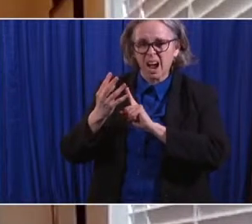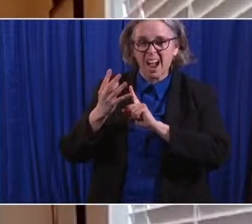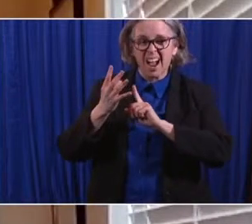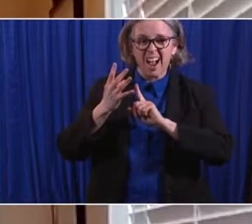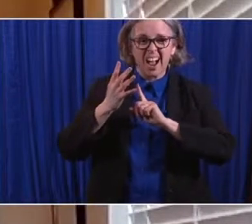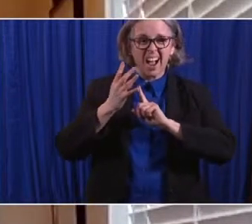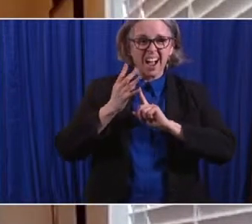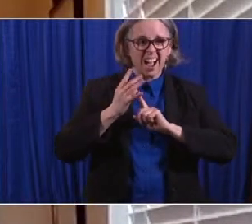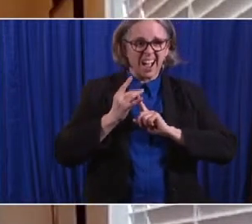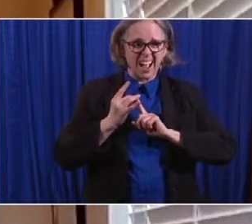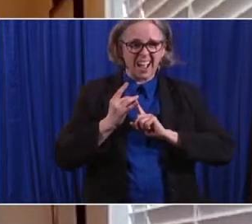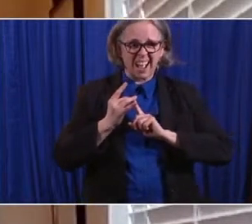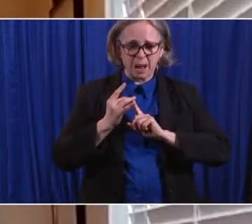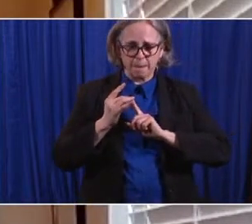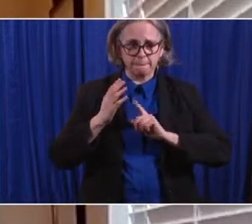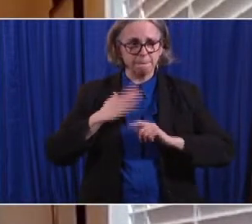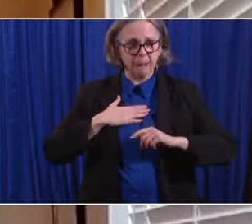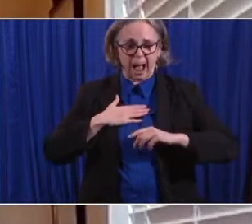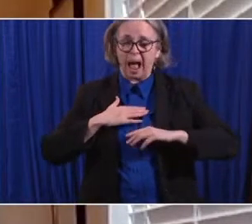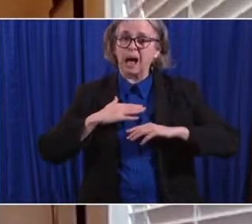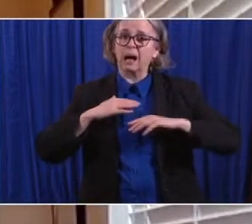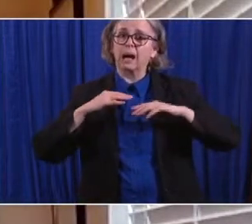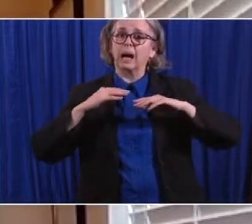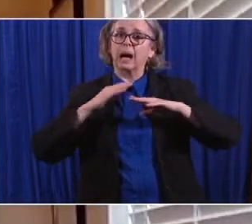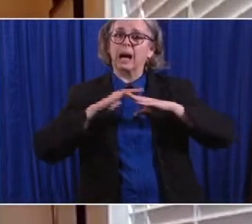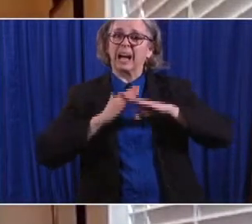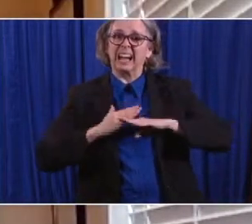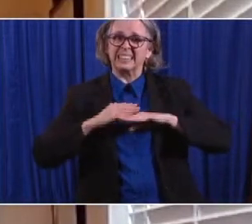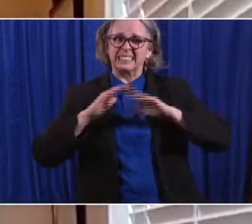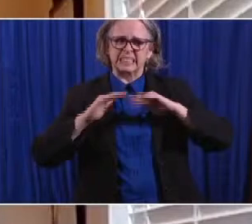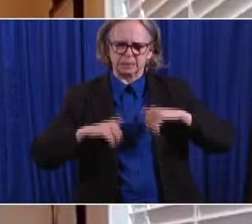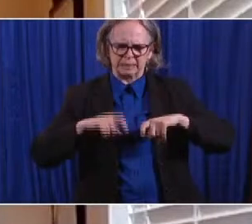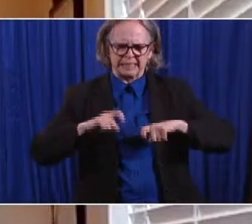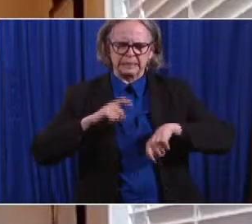and prevent us from spreading it to others. So it